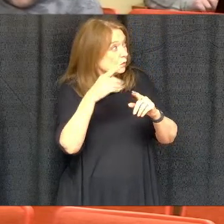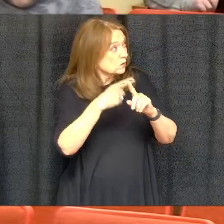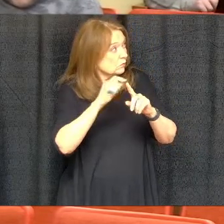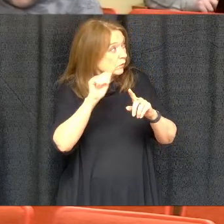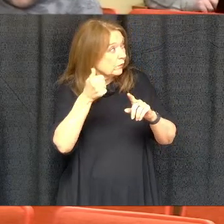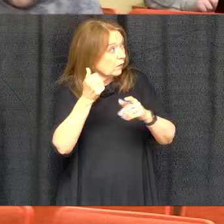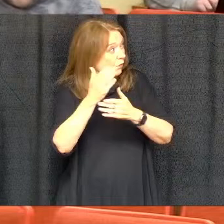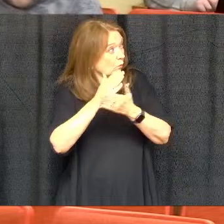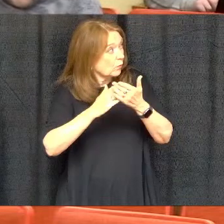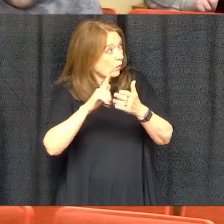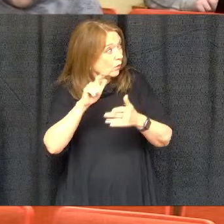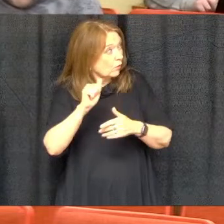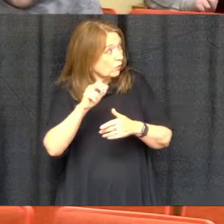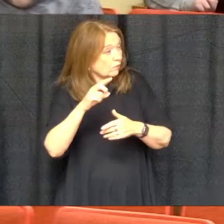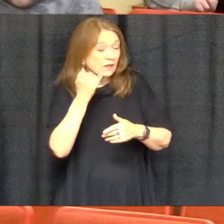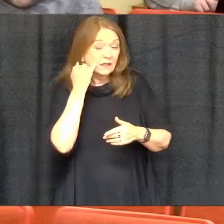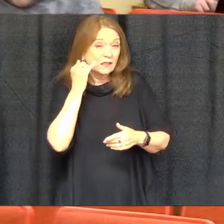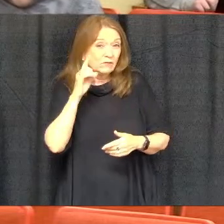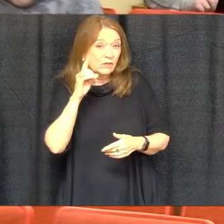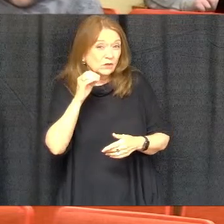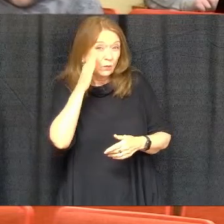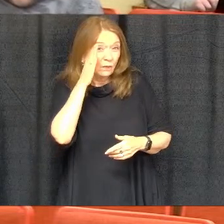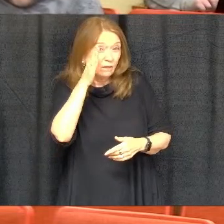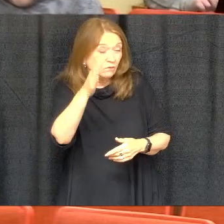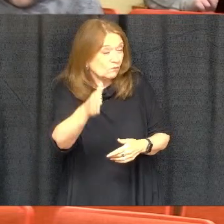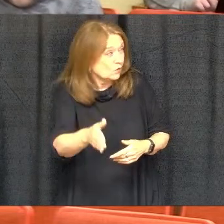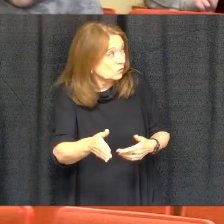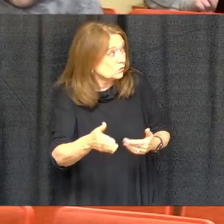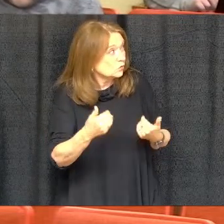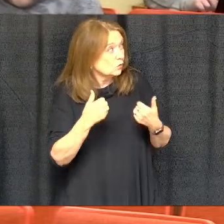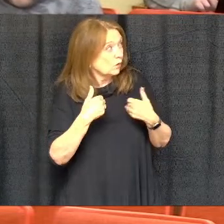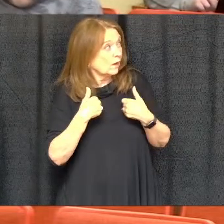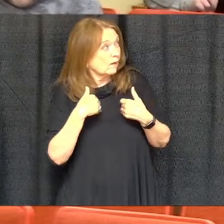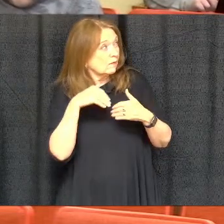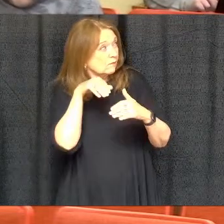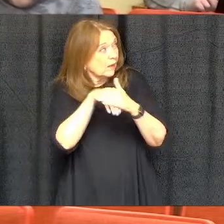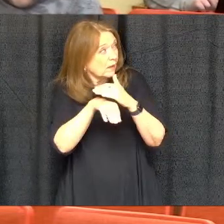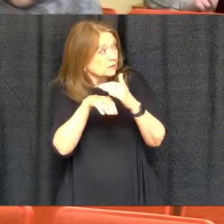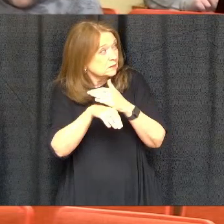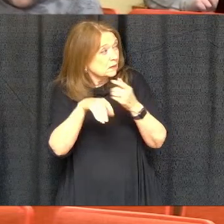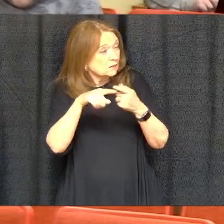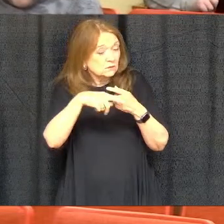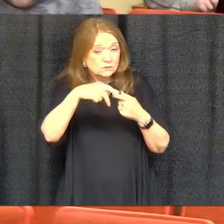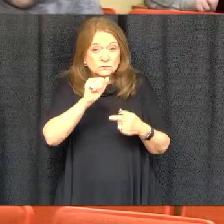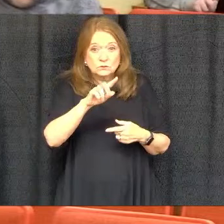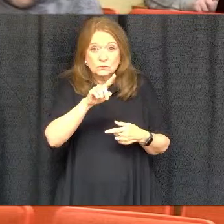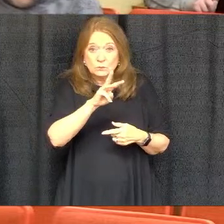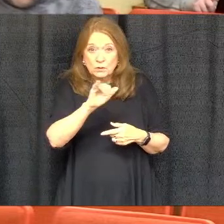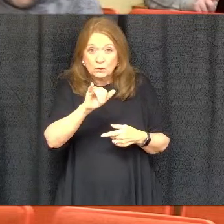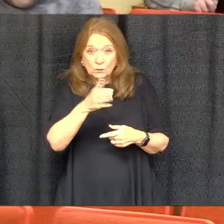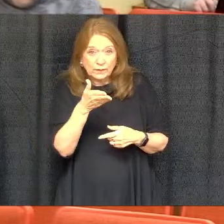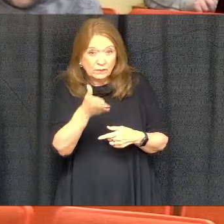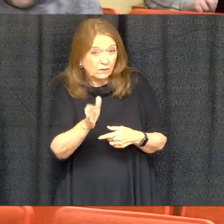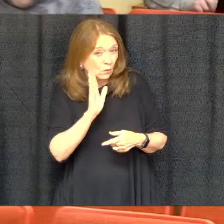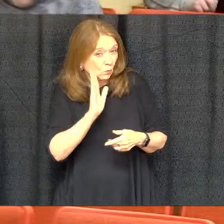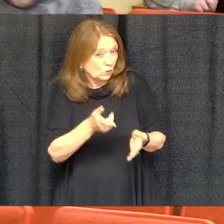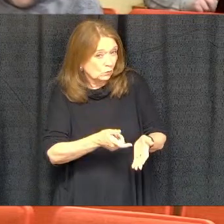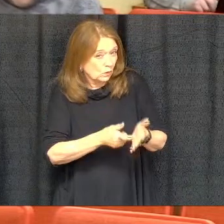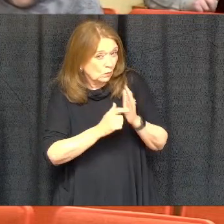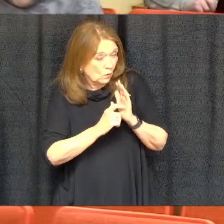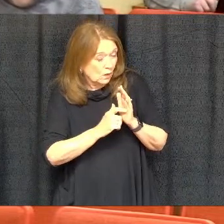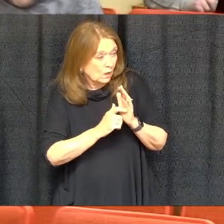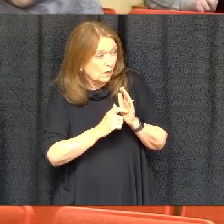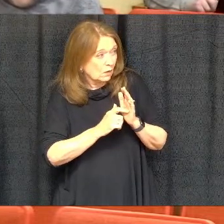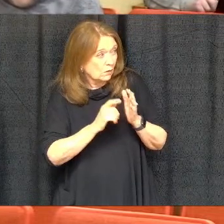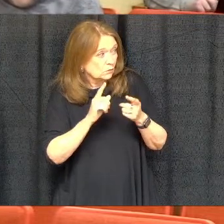parcel, if they do in a future point get access to the Parkway there, would that require them to participate